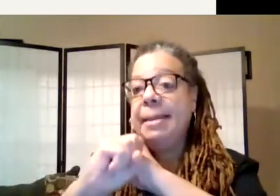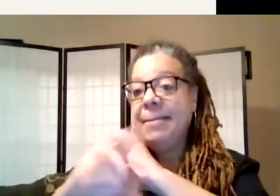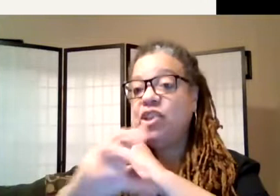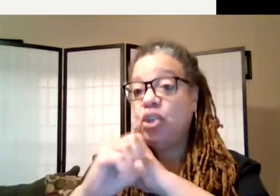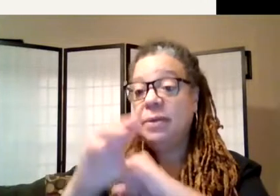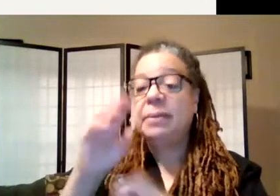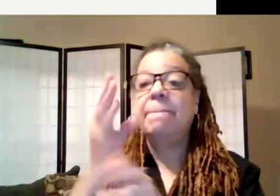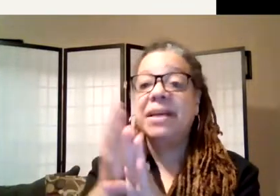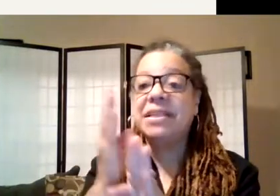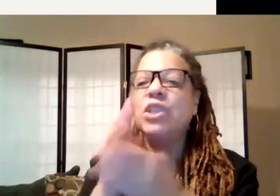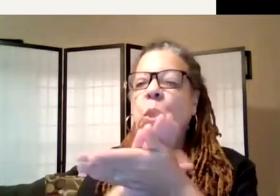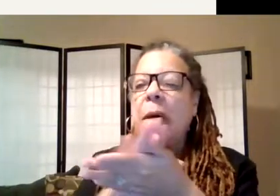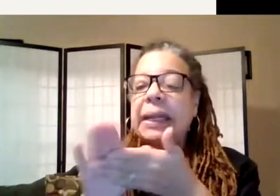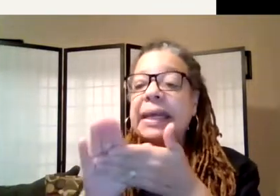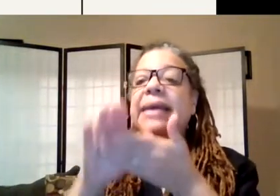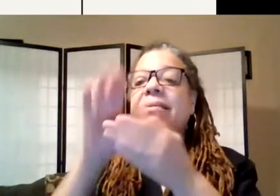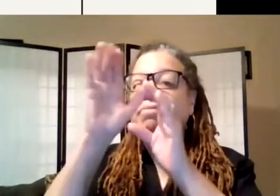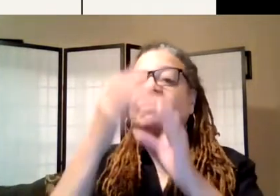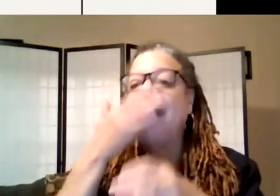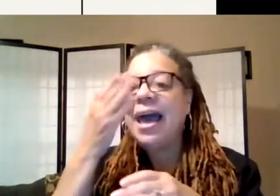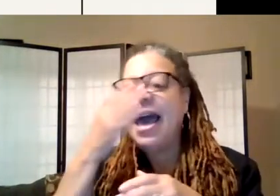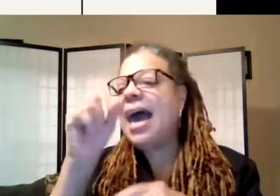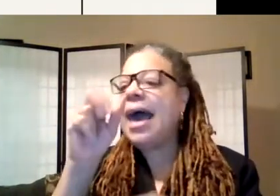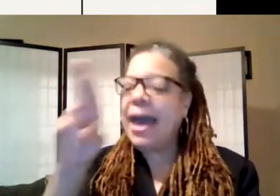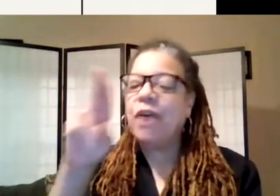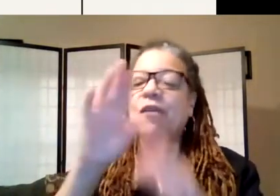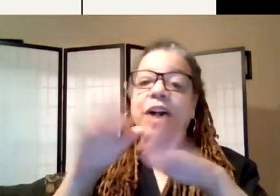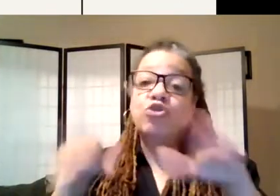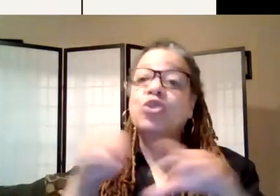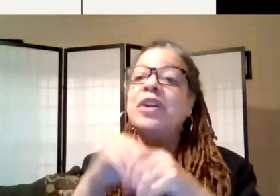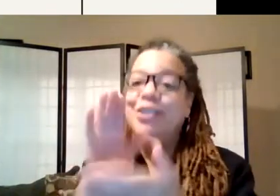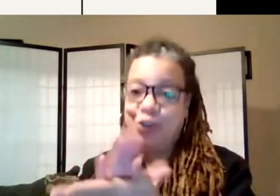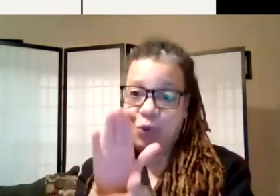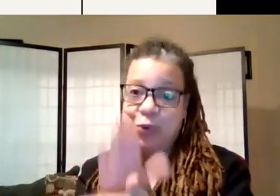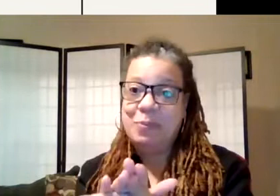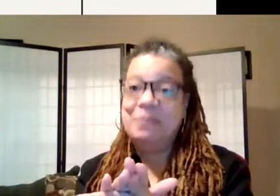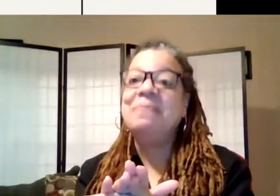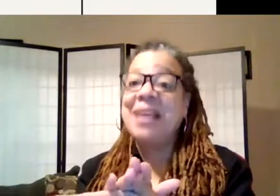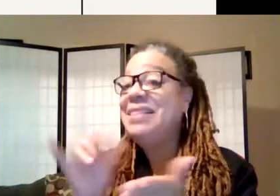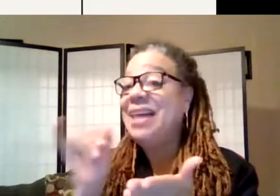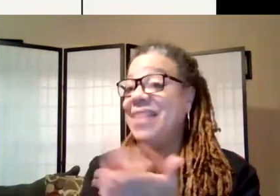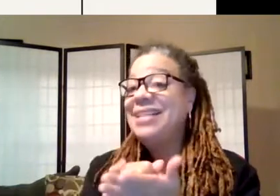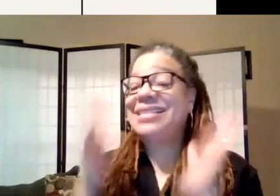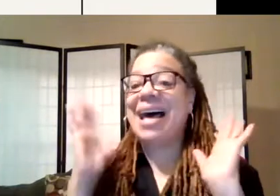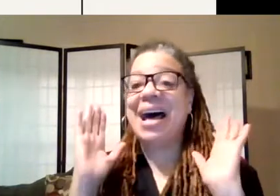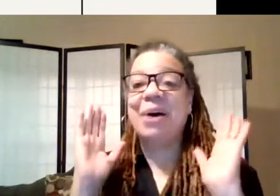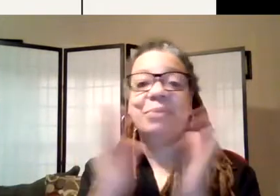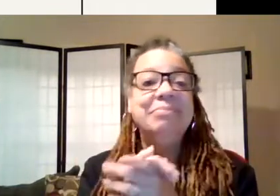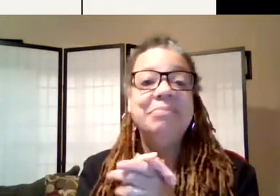for our children that are in schools. And that's the quick presentation. So the website